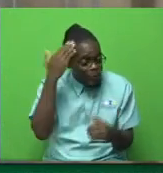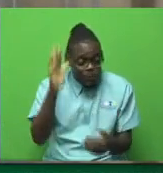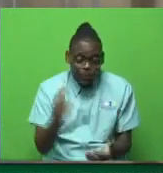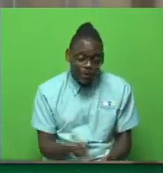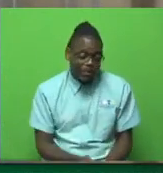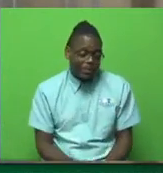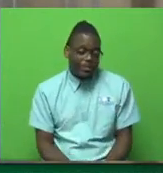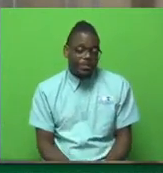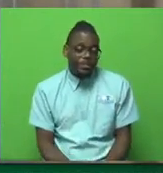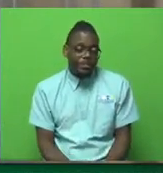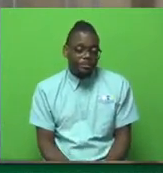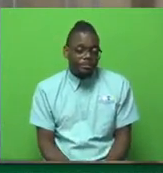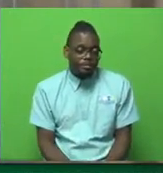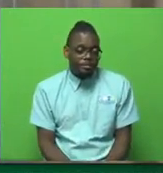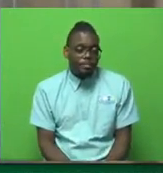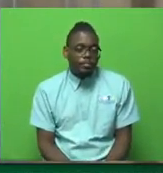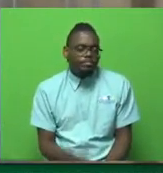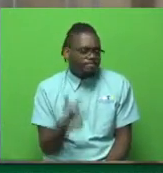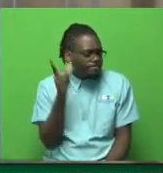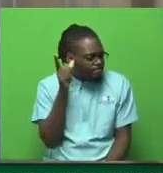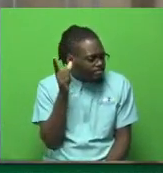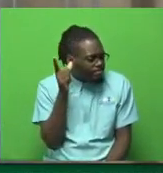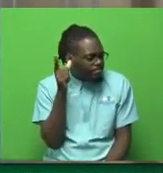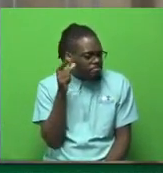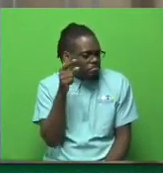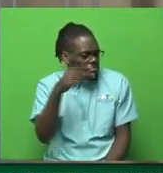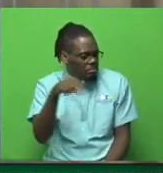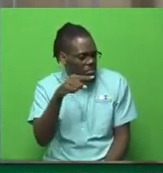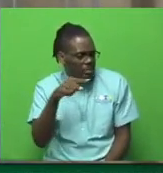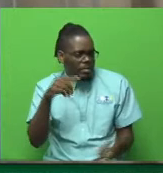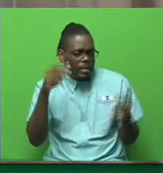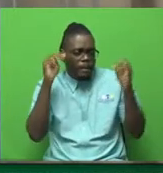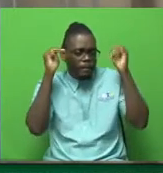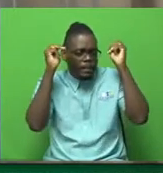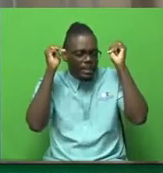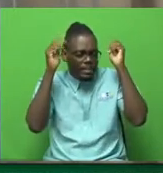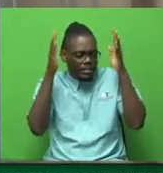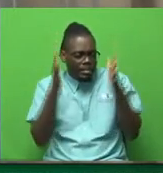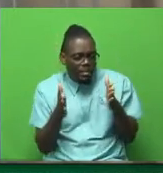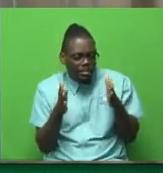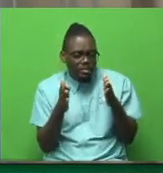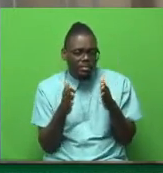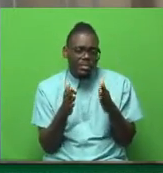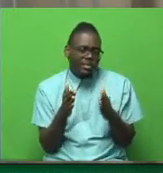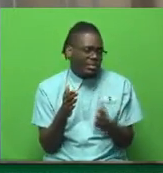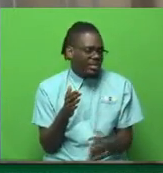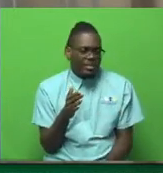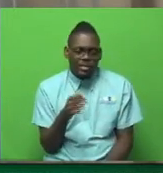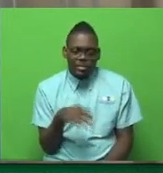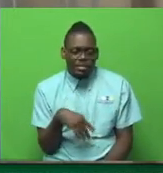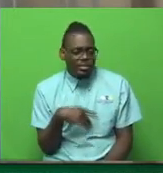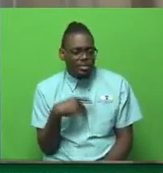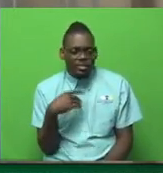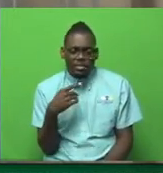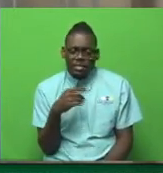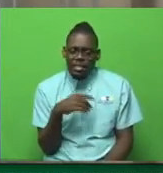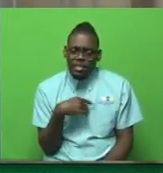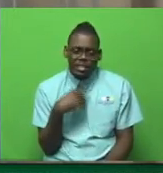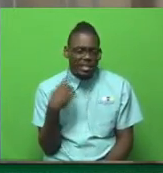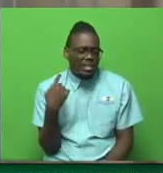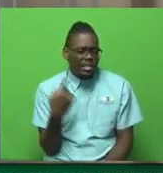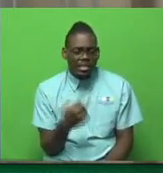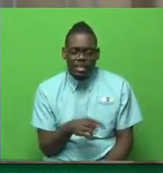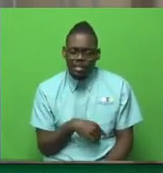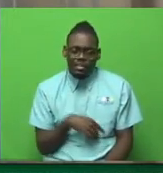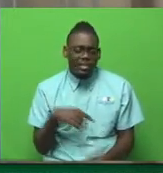listening to this honorable Minister was a painful exercise a painful exercise Madam speaker because he was